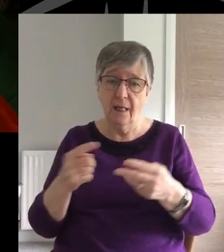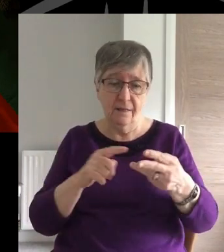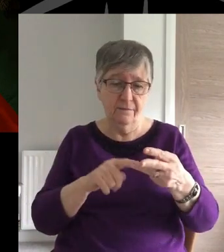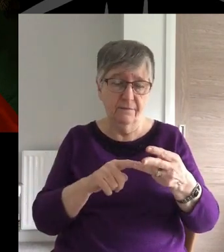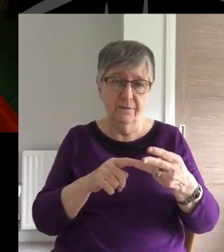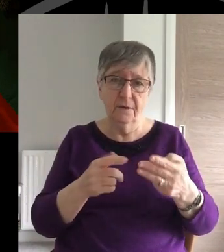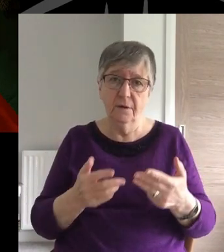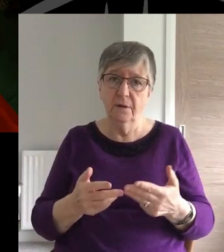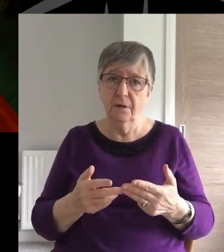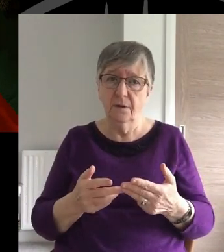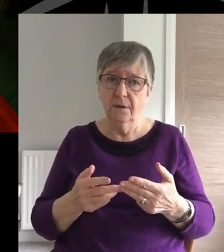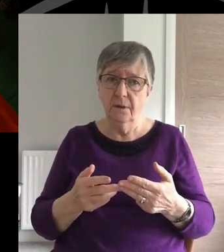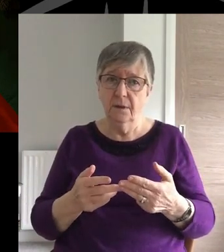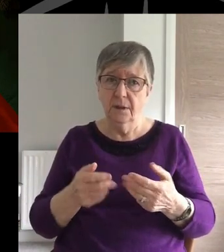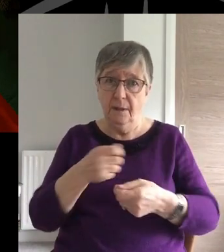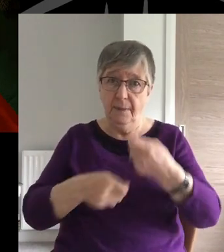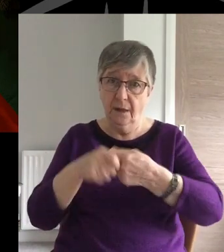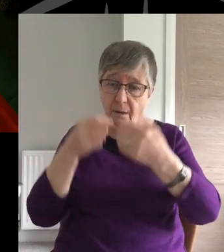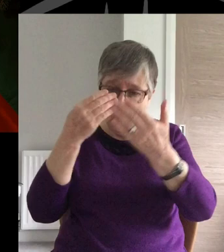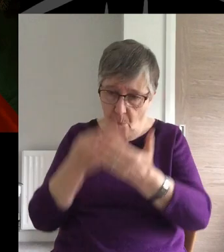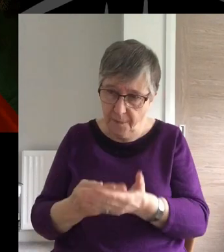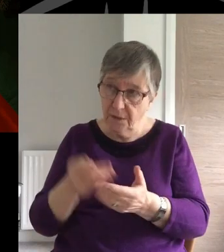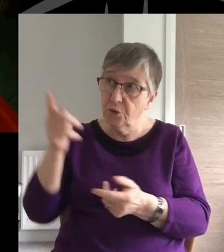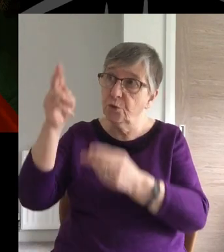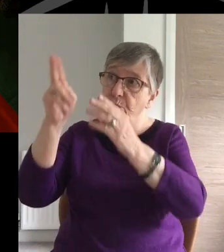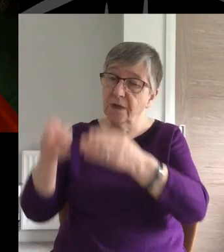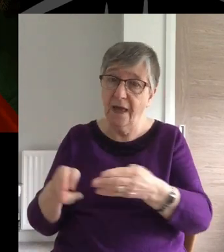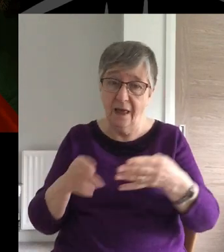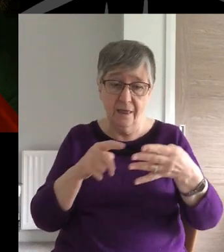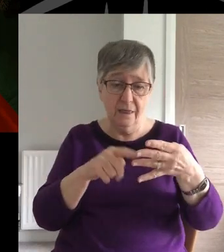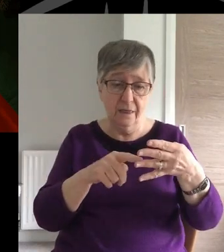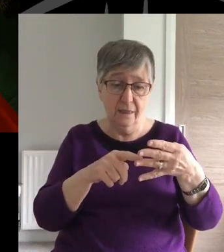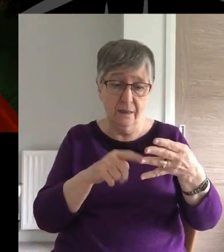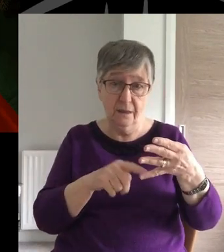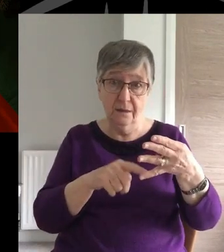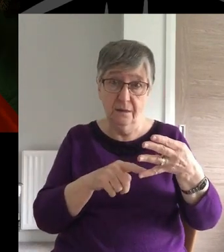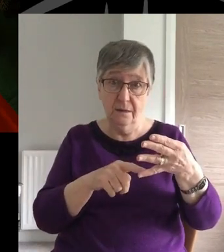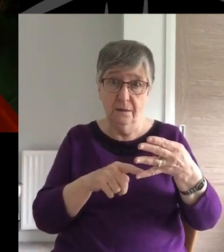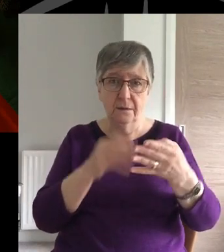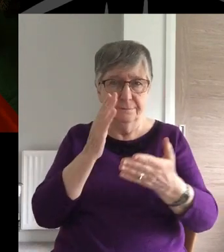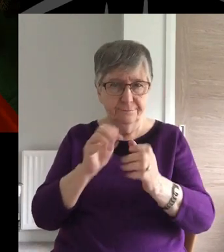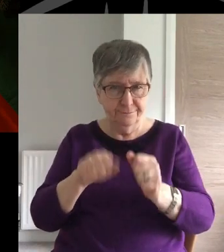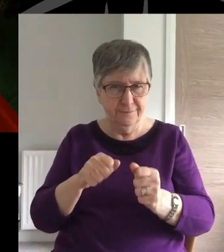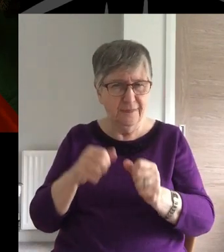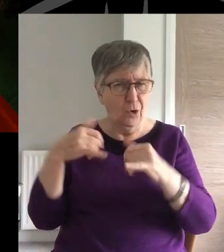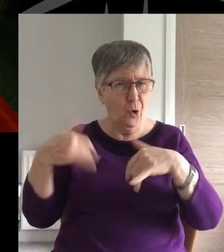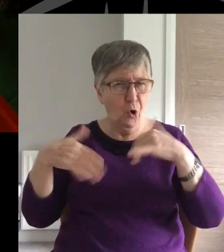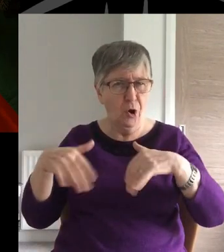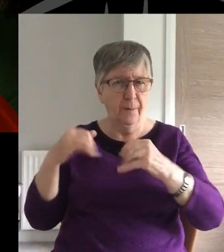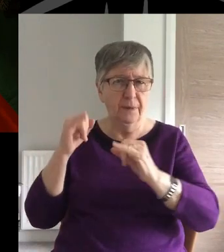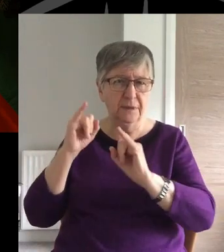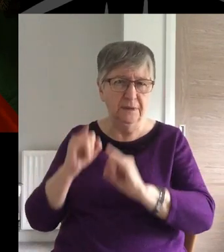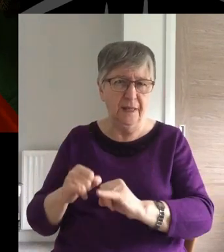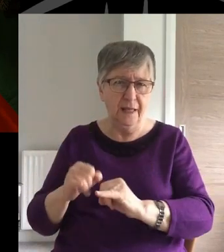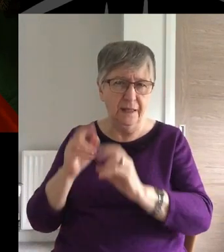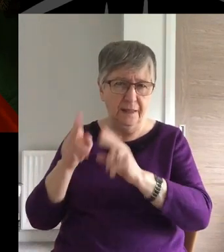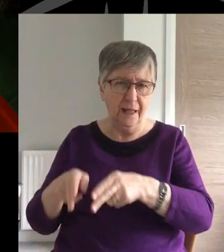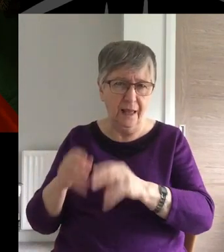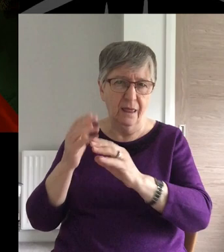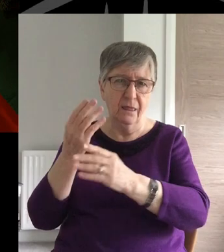himself by becoming obedient to death, even death on a cross.